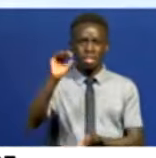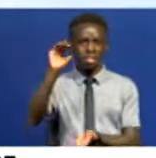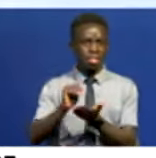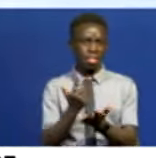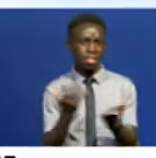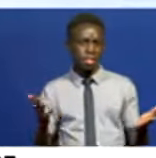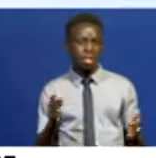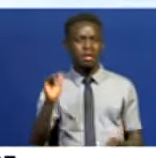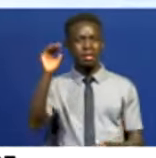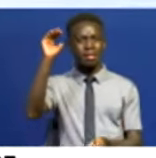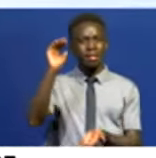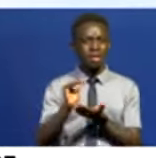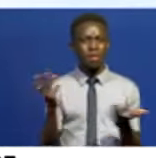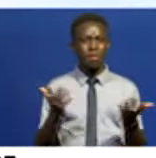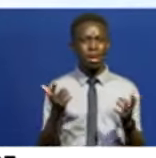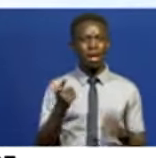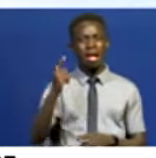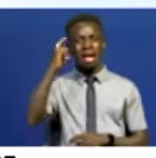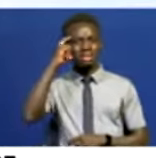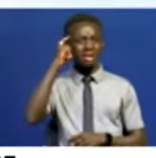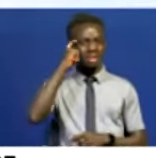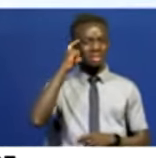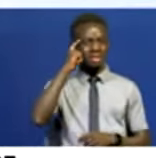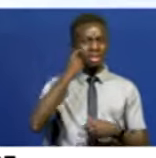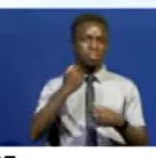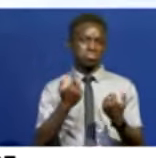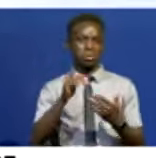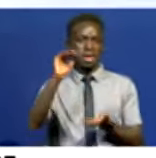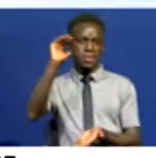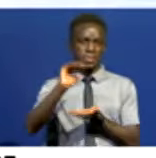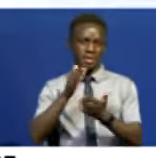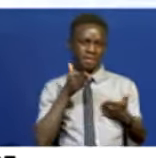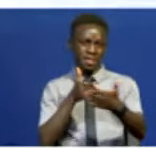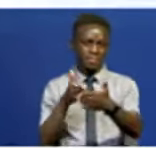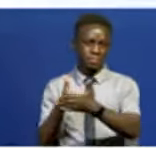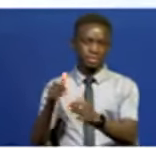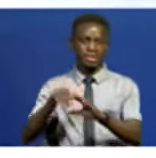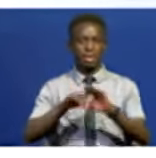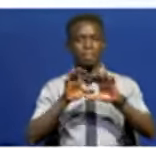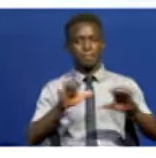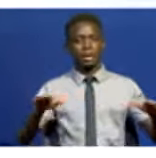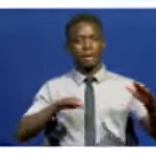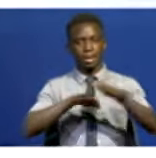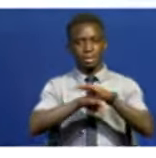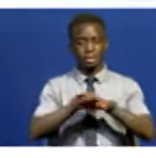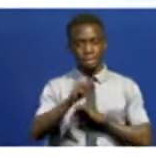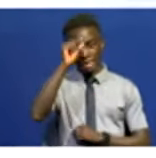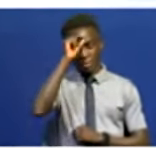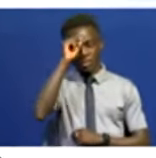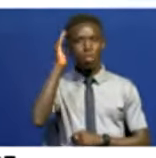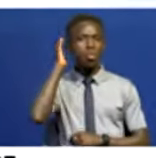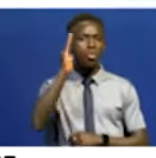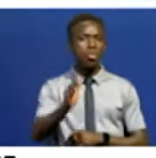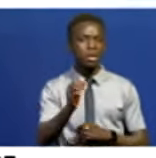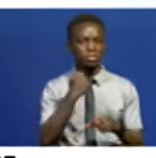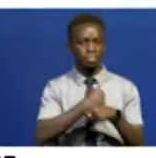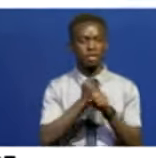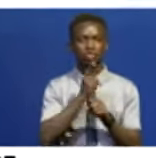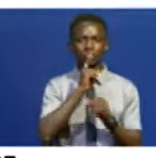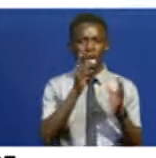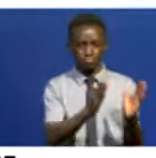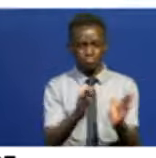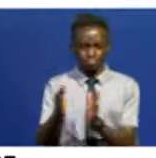and avoid hindrance to market access. The government will also set aside